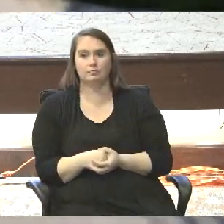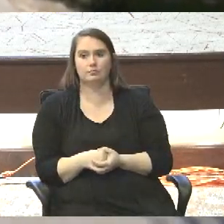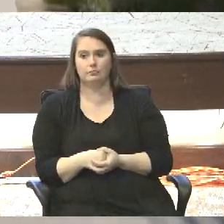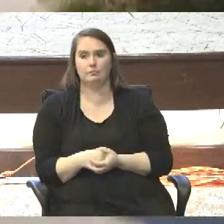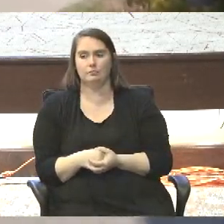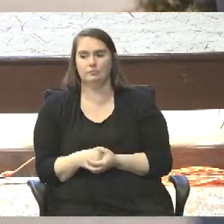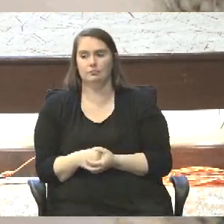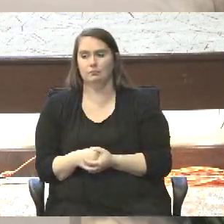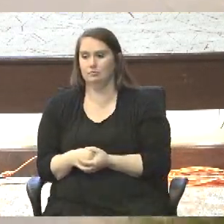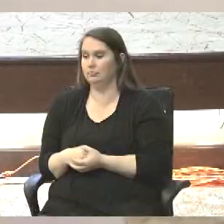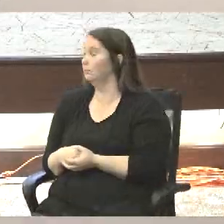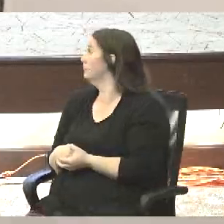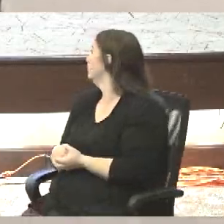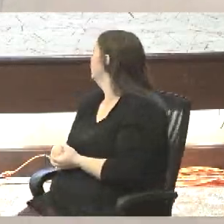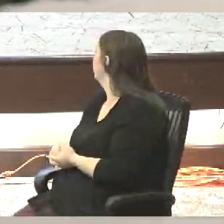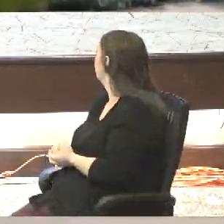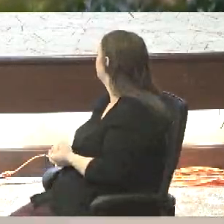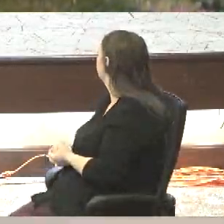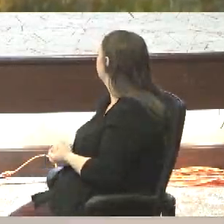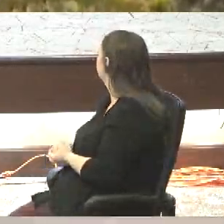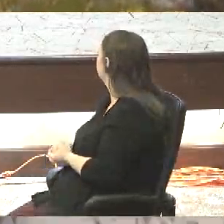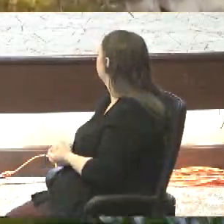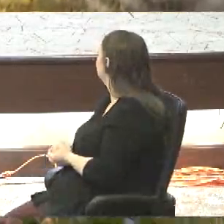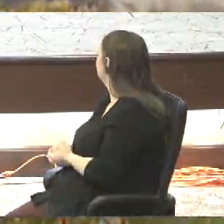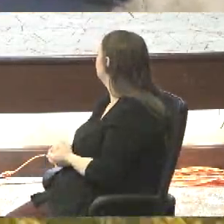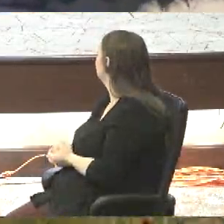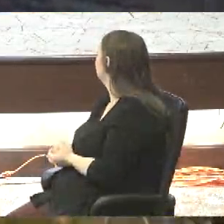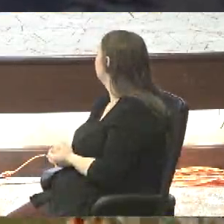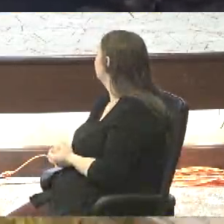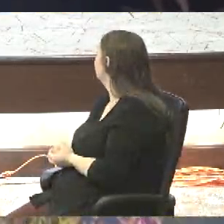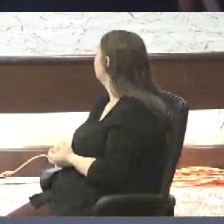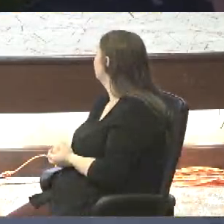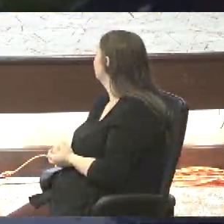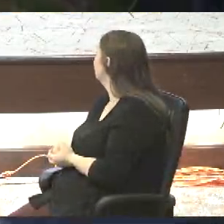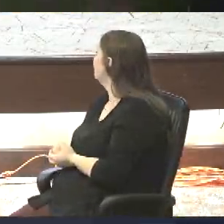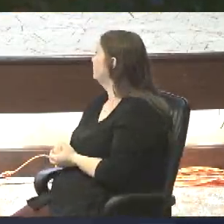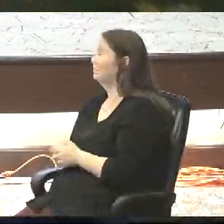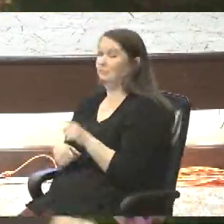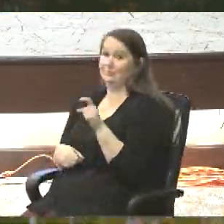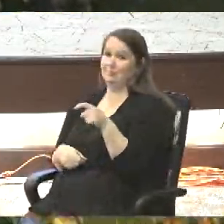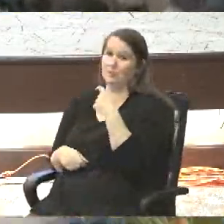oh, video, I'm sorry. I'm excited about this. I'm not even.